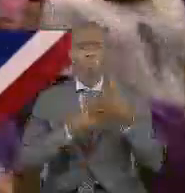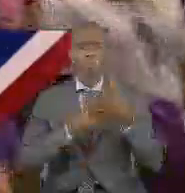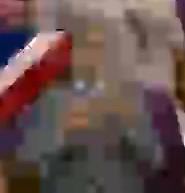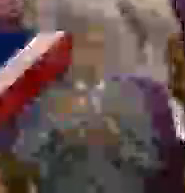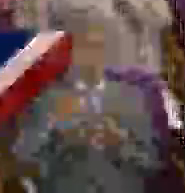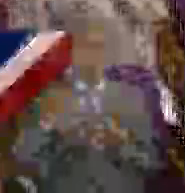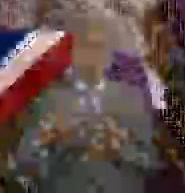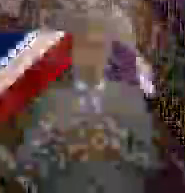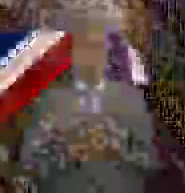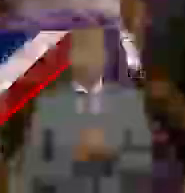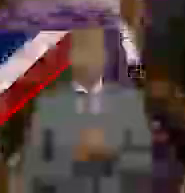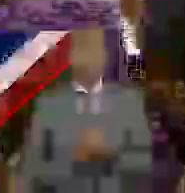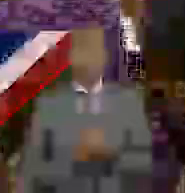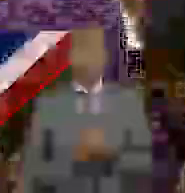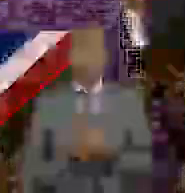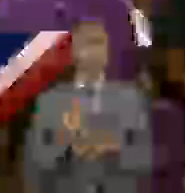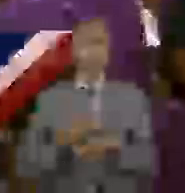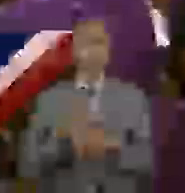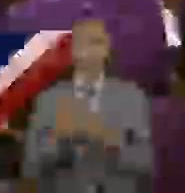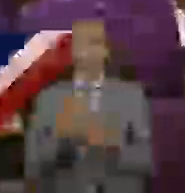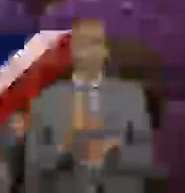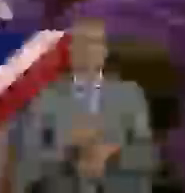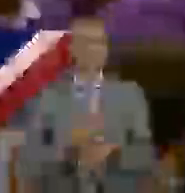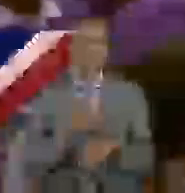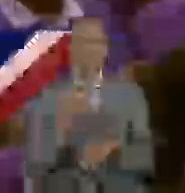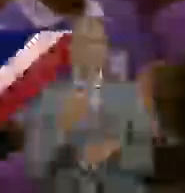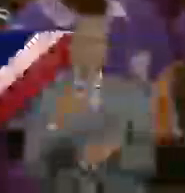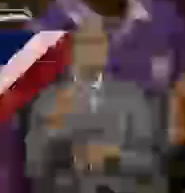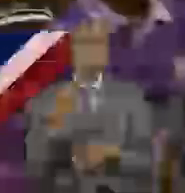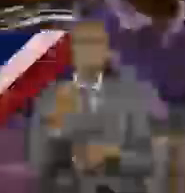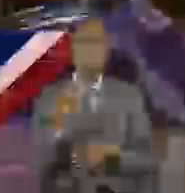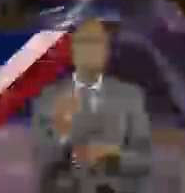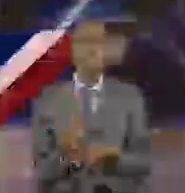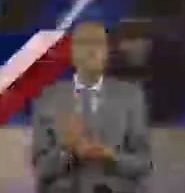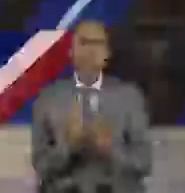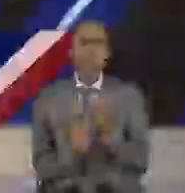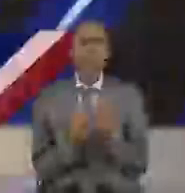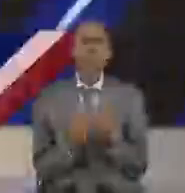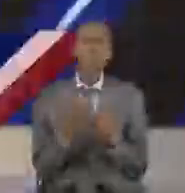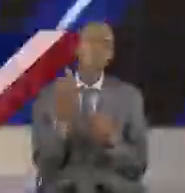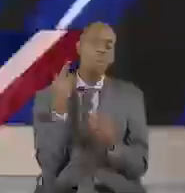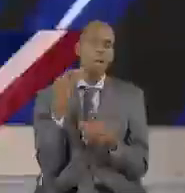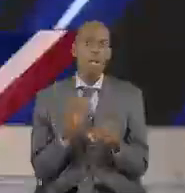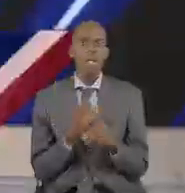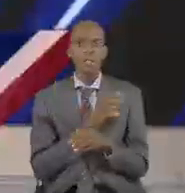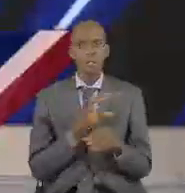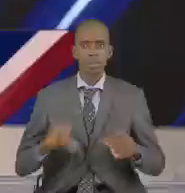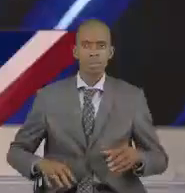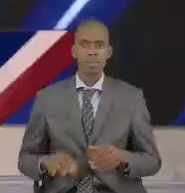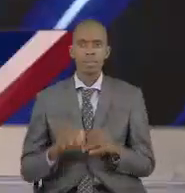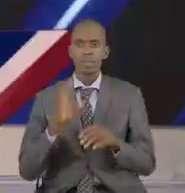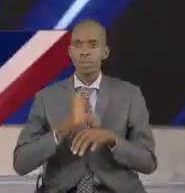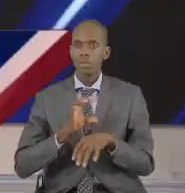face unto the churches of Judea, which were in Christ.